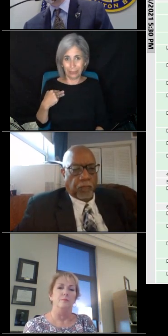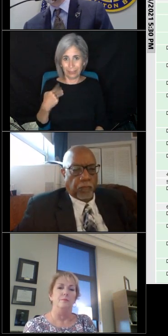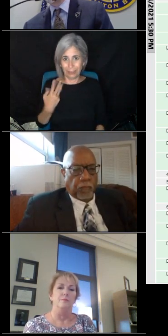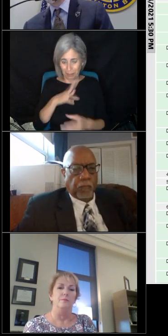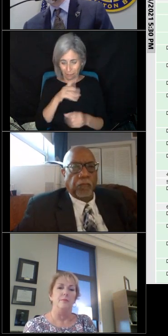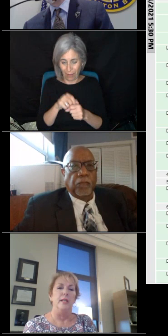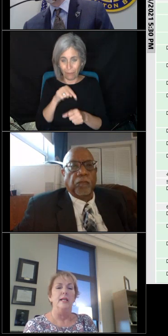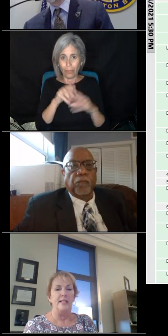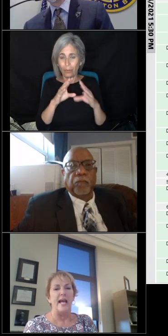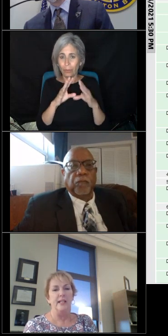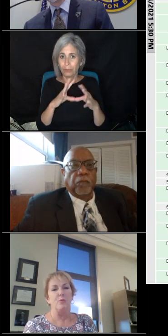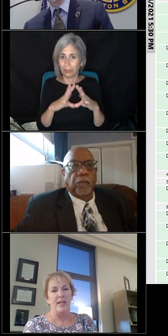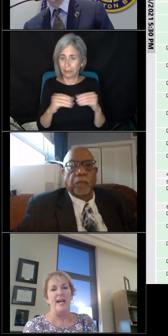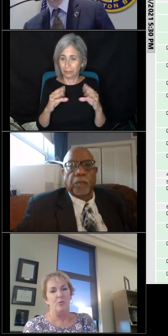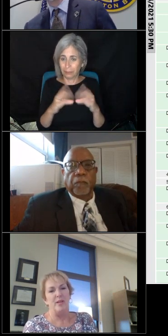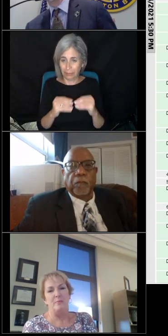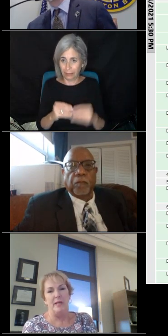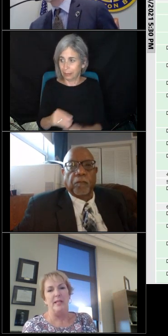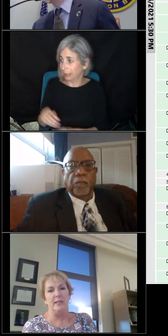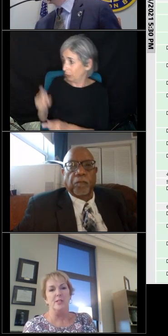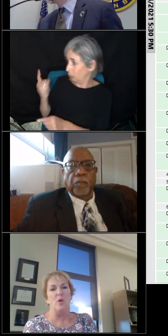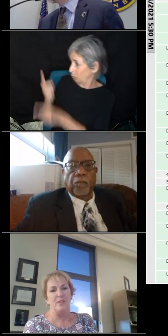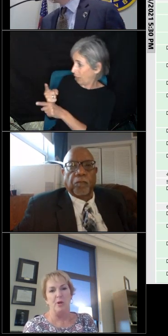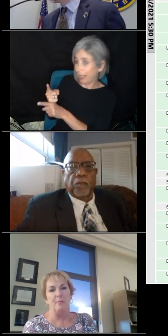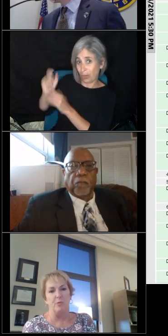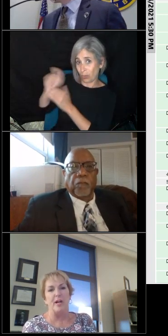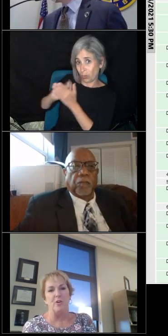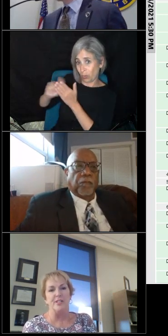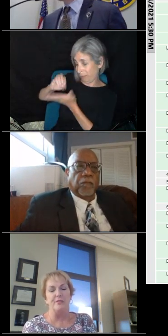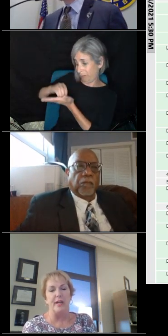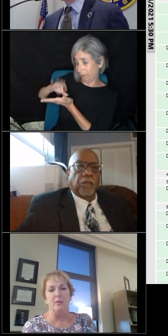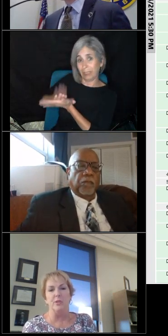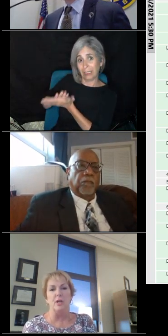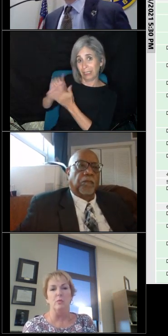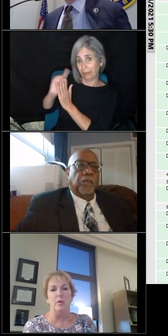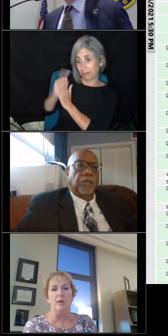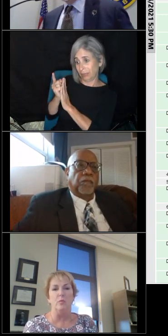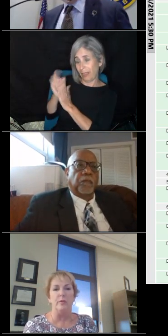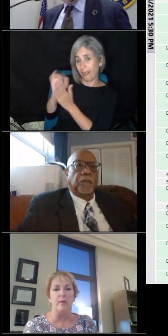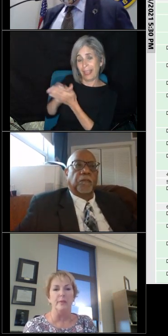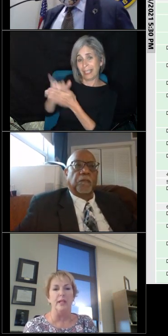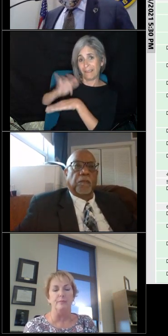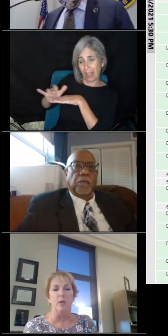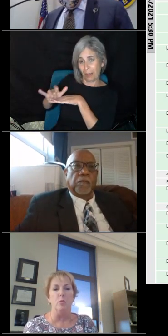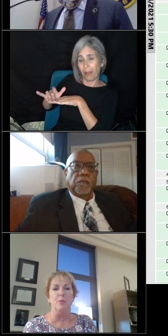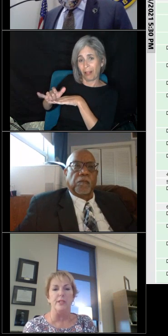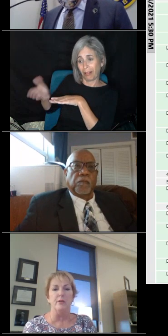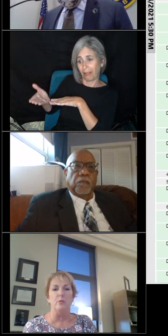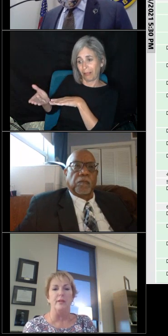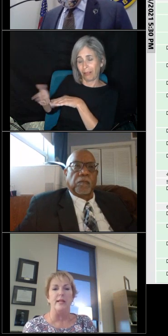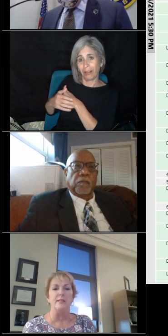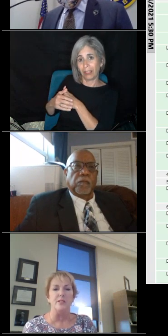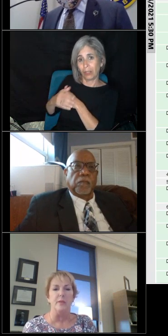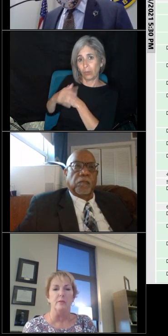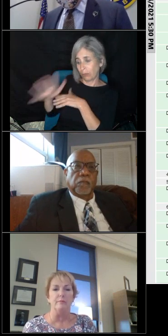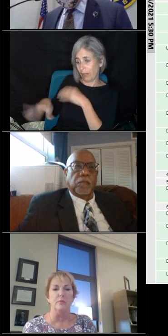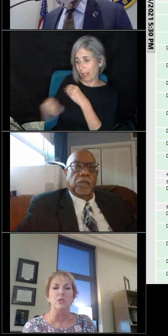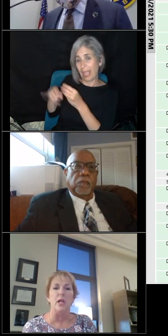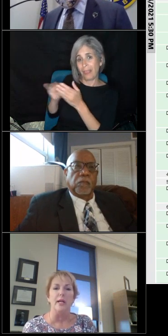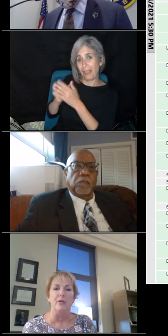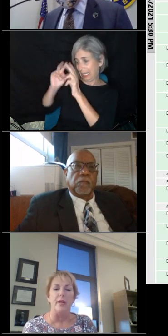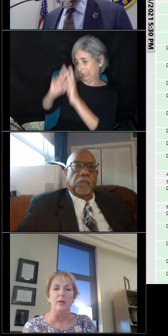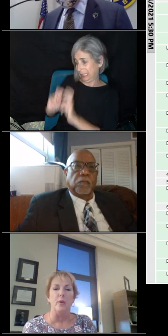meetings. Exactly. And right now the written minute is what the record is available. So I would like, we'll put together what that